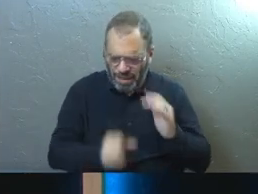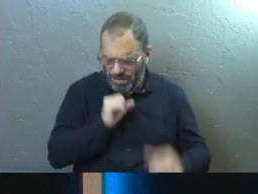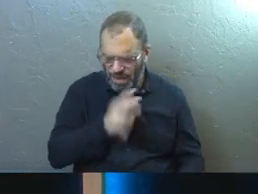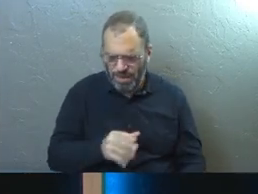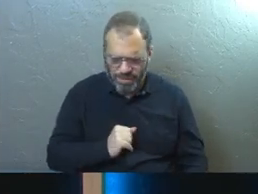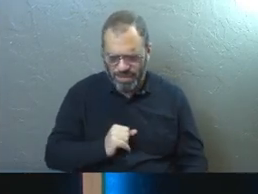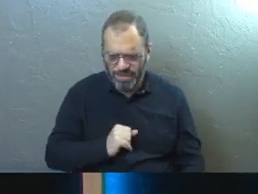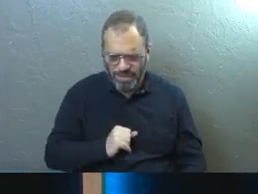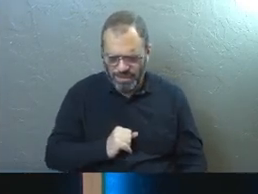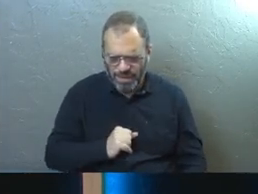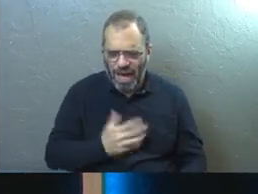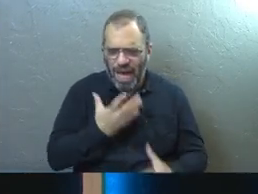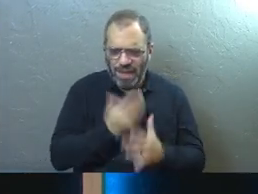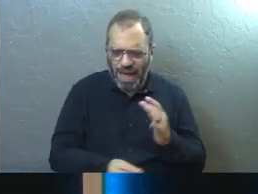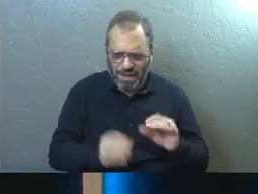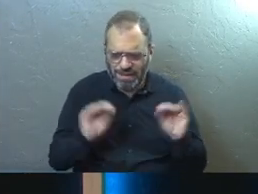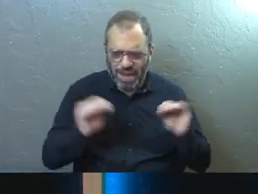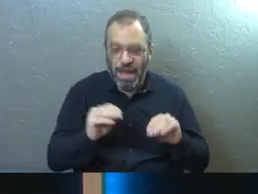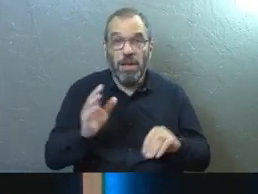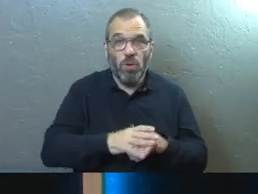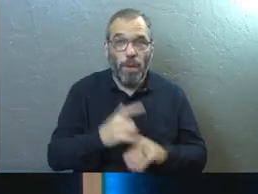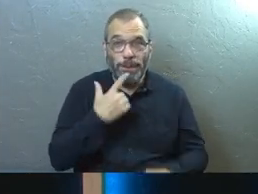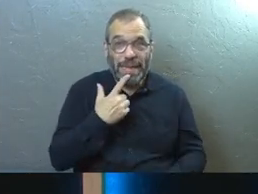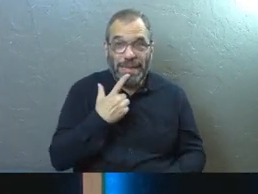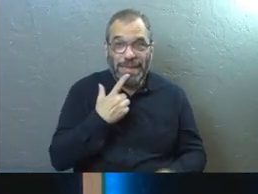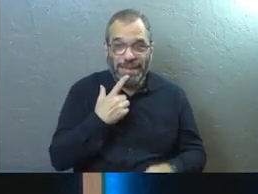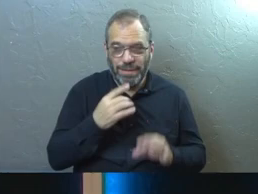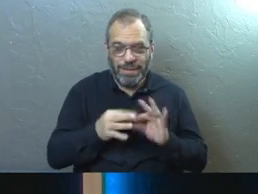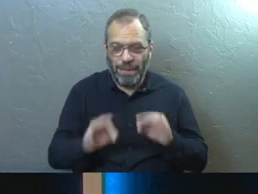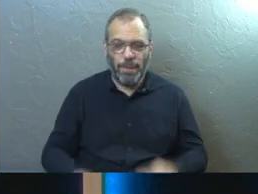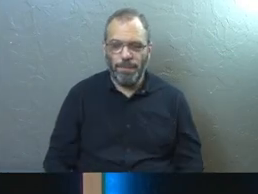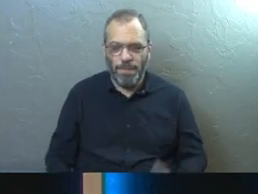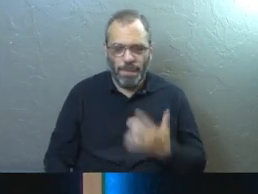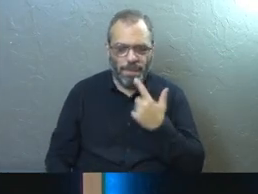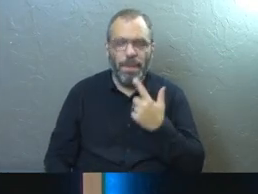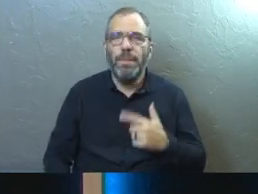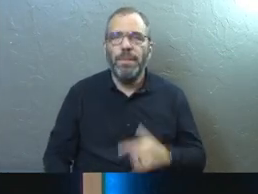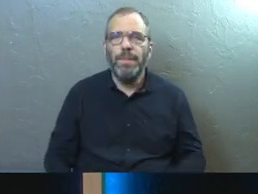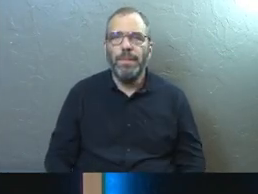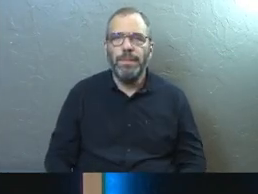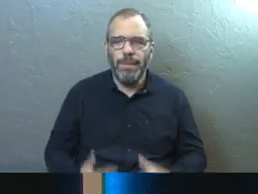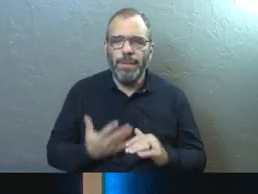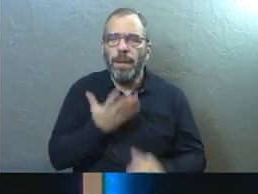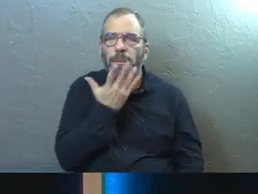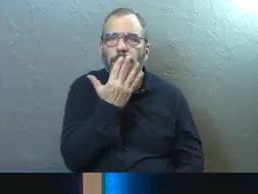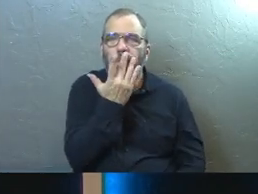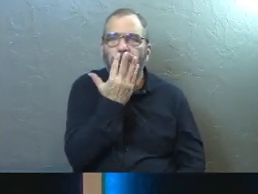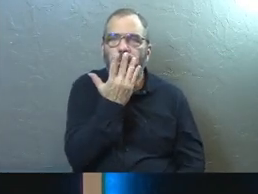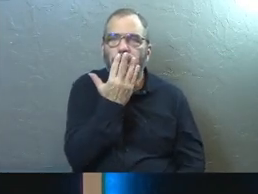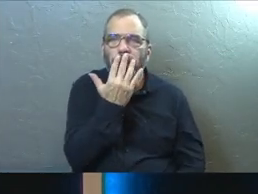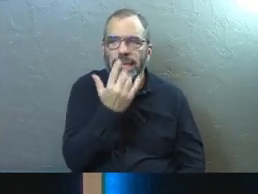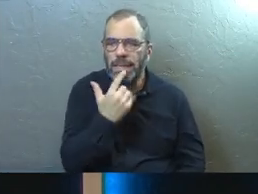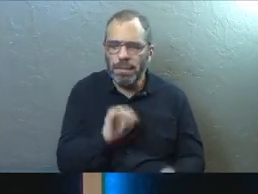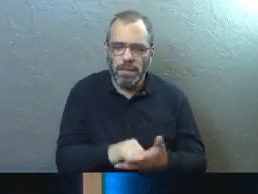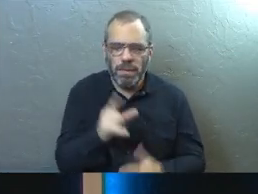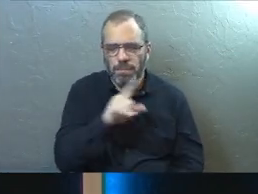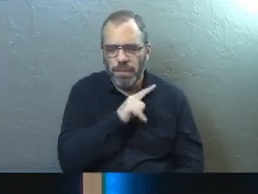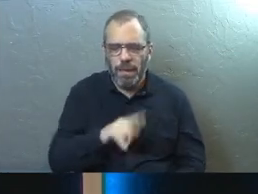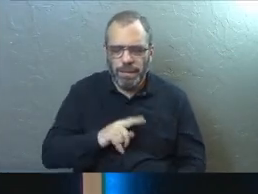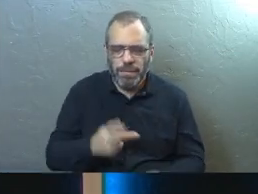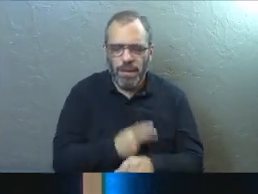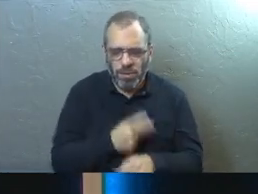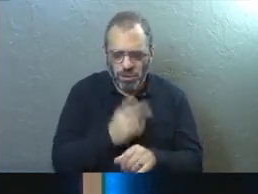nothing. All week I've been like saying it under my breath in like random little moments. And it's been so, just saying it has been so helpful. Like, he's my